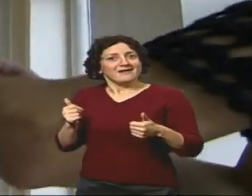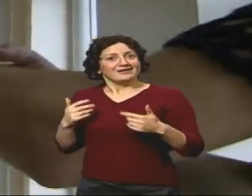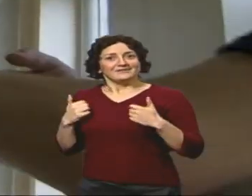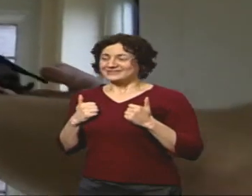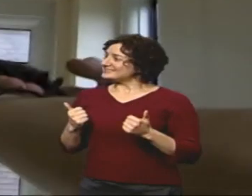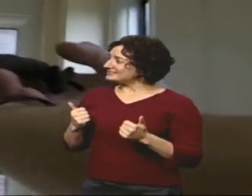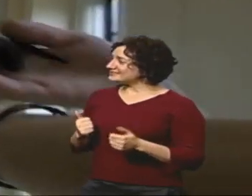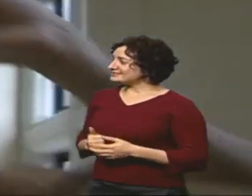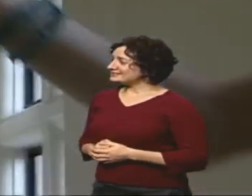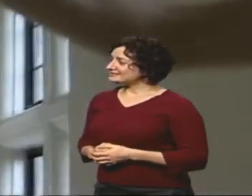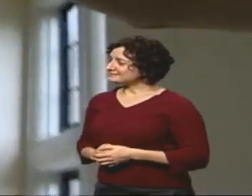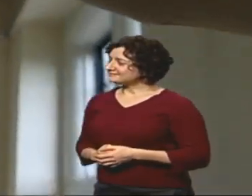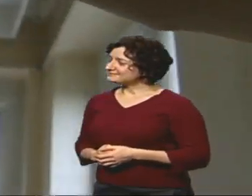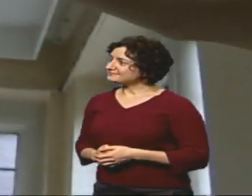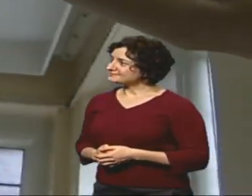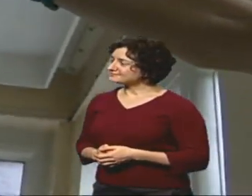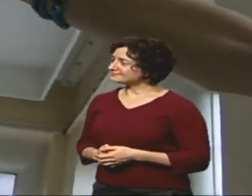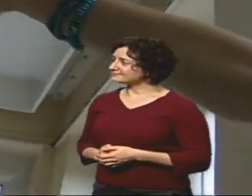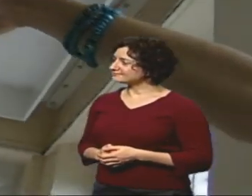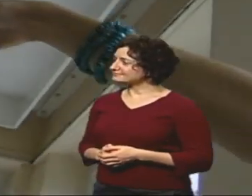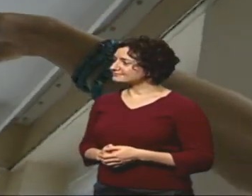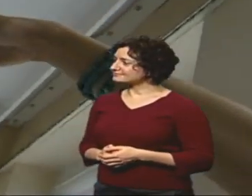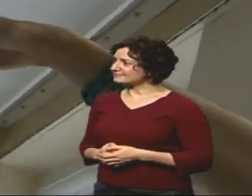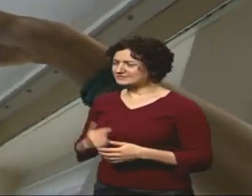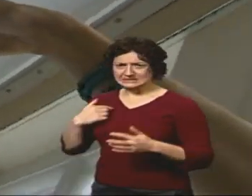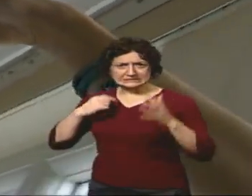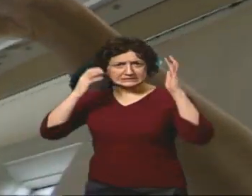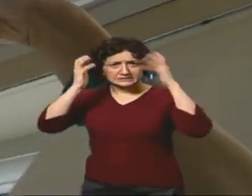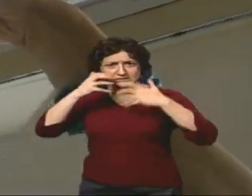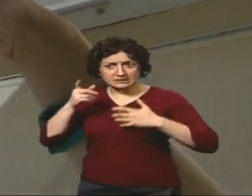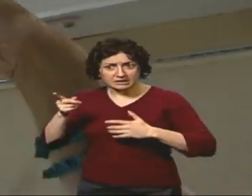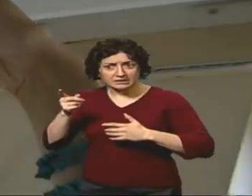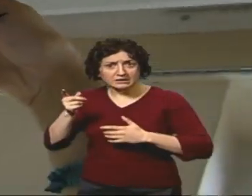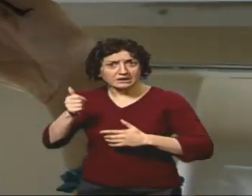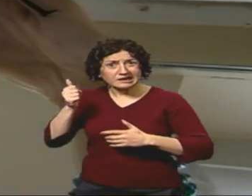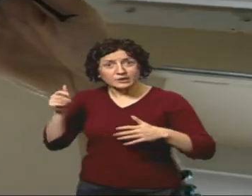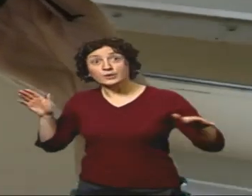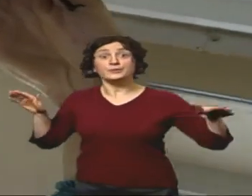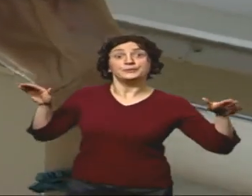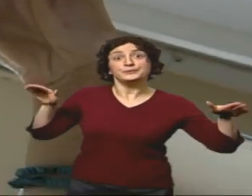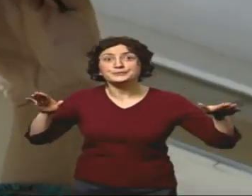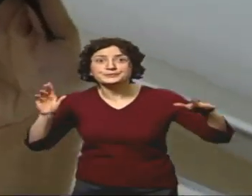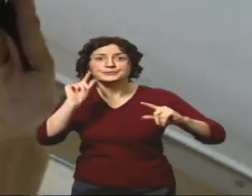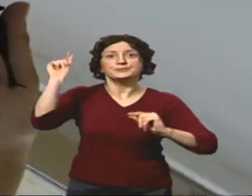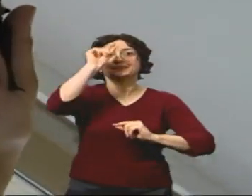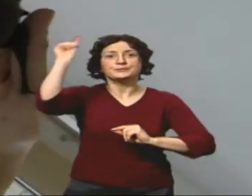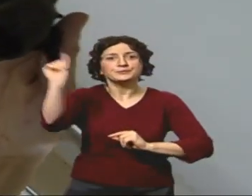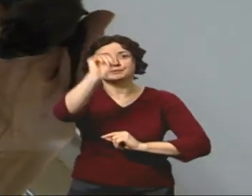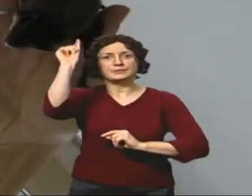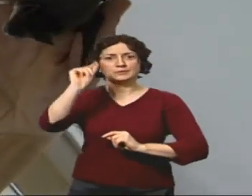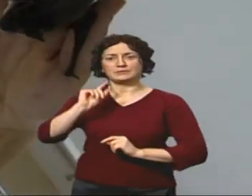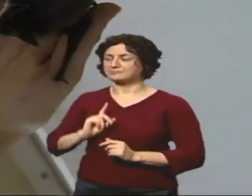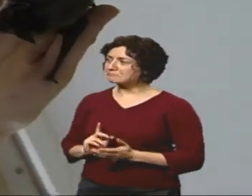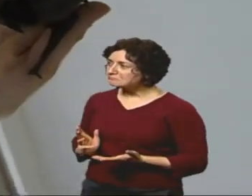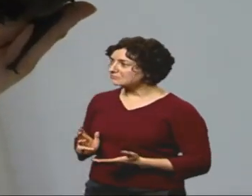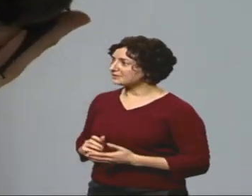We'd had this bat for several weeks, and our helpers had patiently nursed it back to full strength. However, we were concerned about its flying